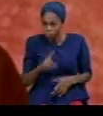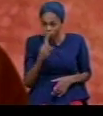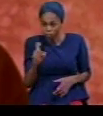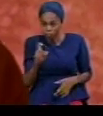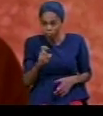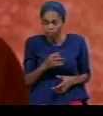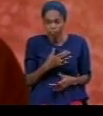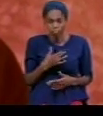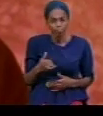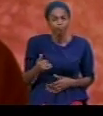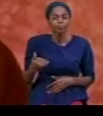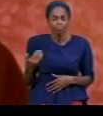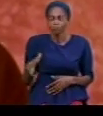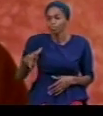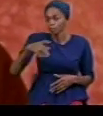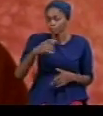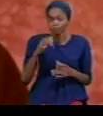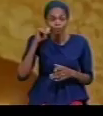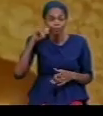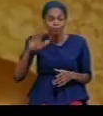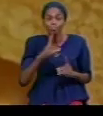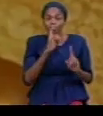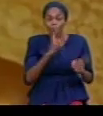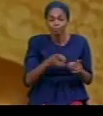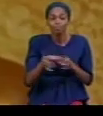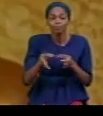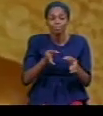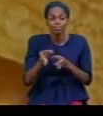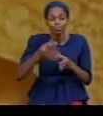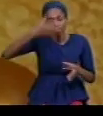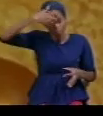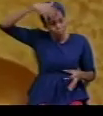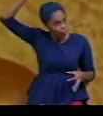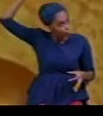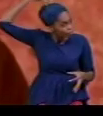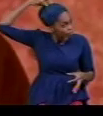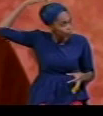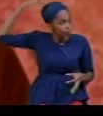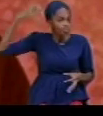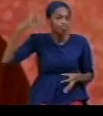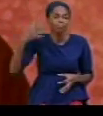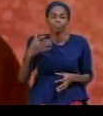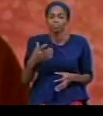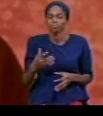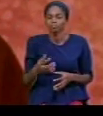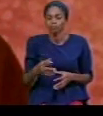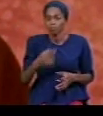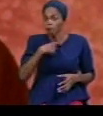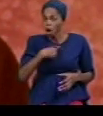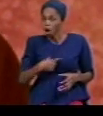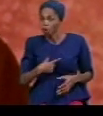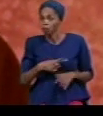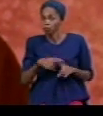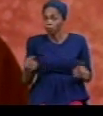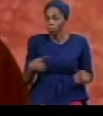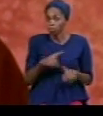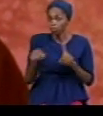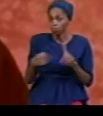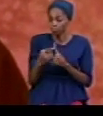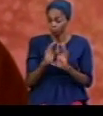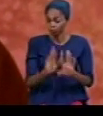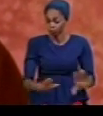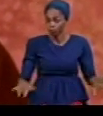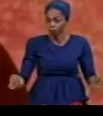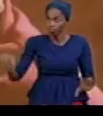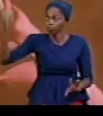lions, but hungry lions become sick and harmless when they face the children of the lion of the